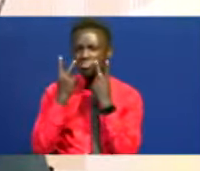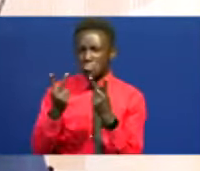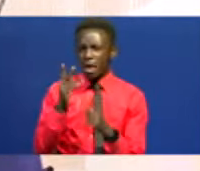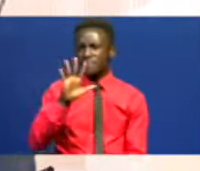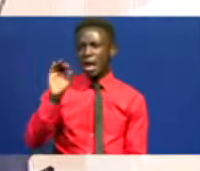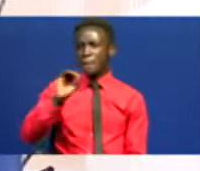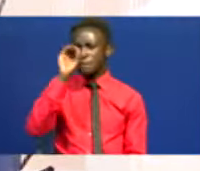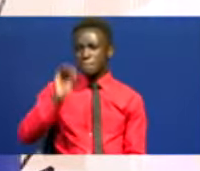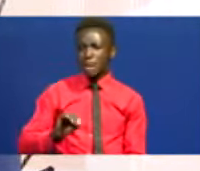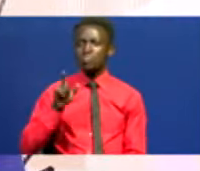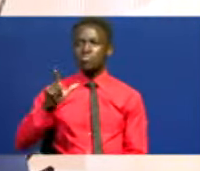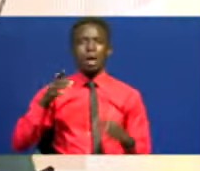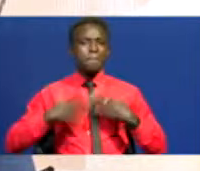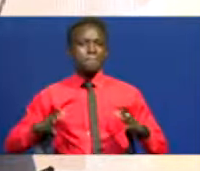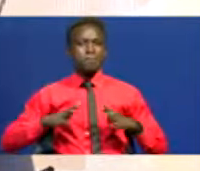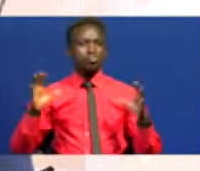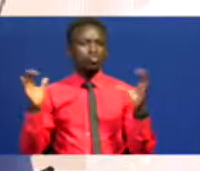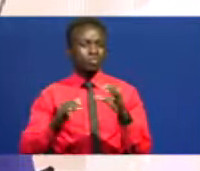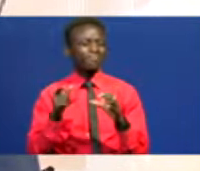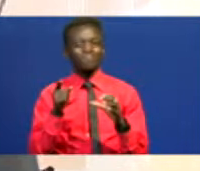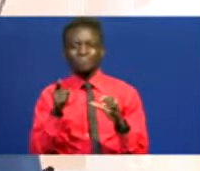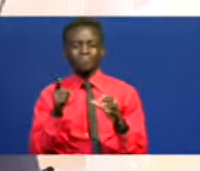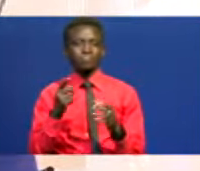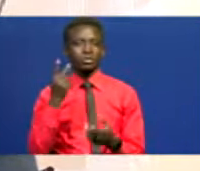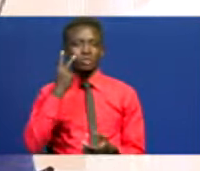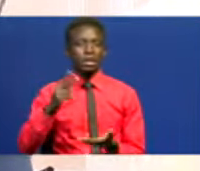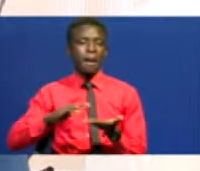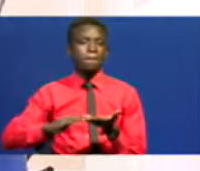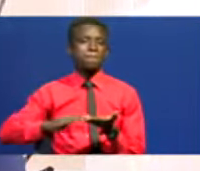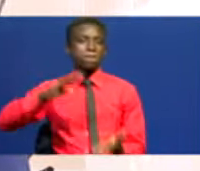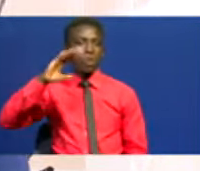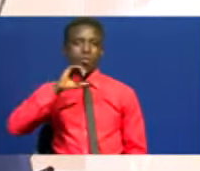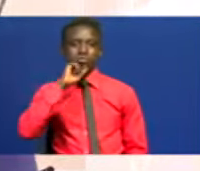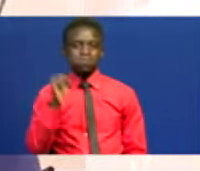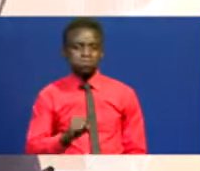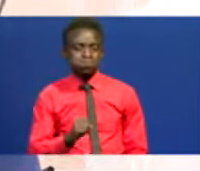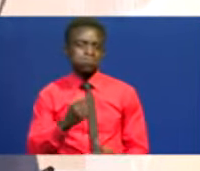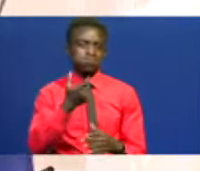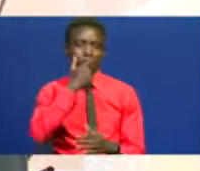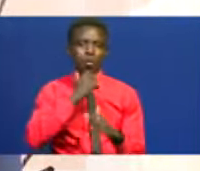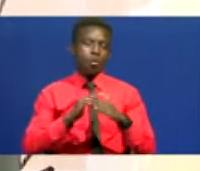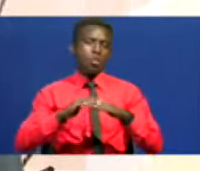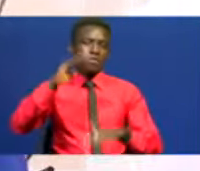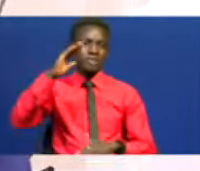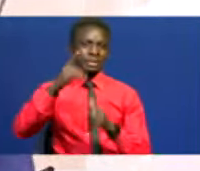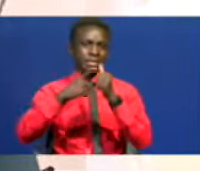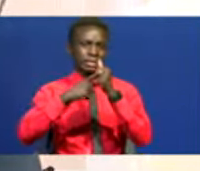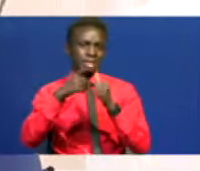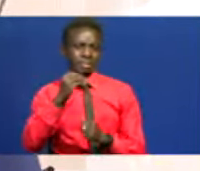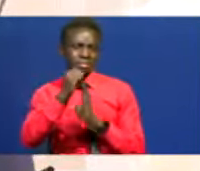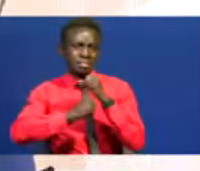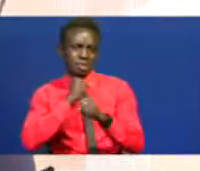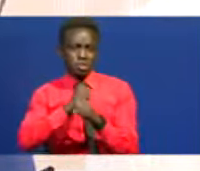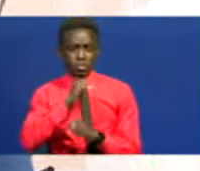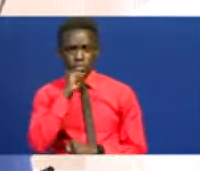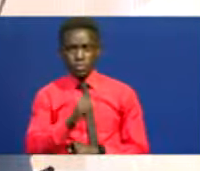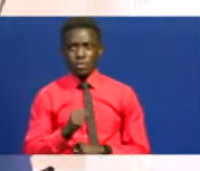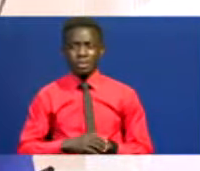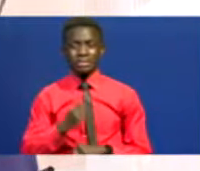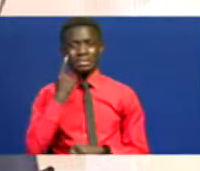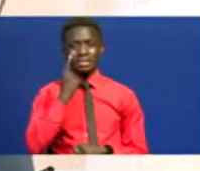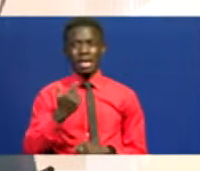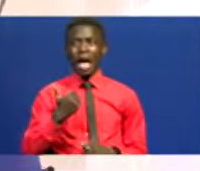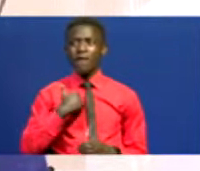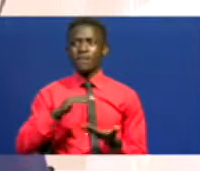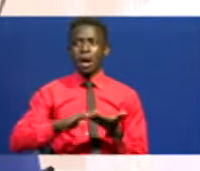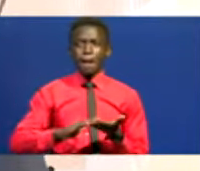5% of our population is elderly, more than 60 years old or 64 years old. So also we're saying that we should not also ignore that population. We